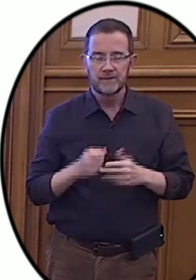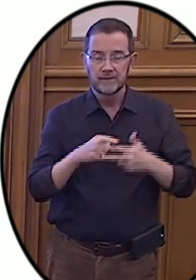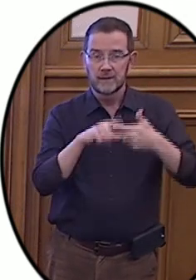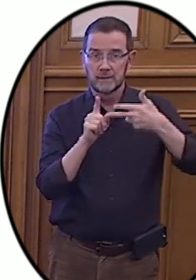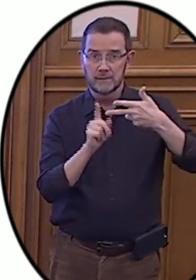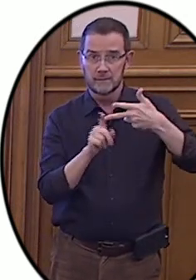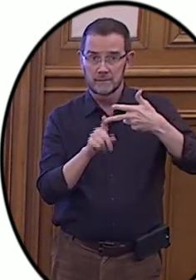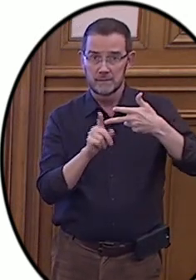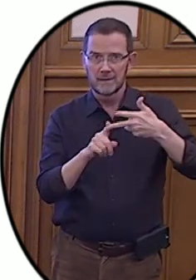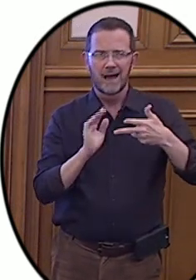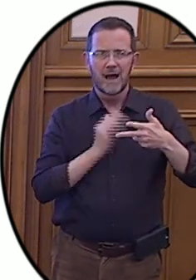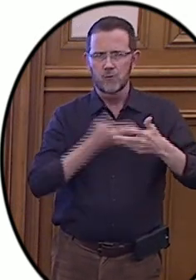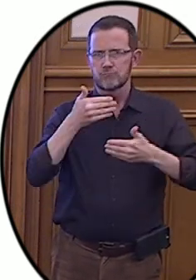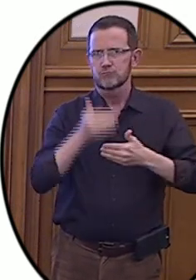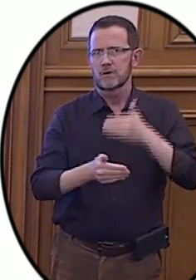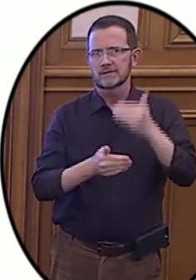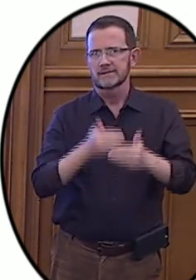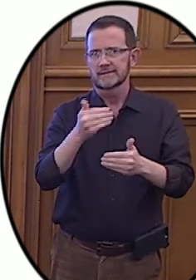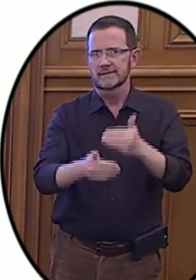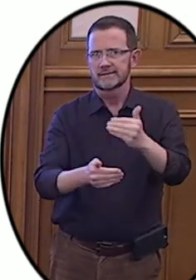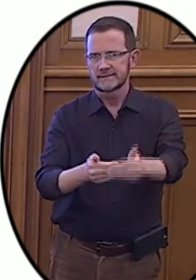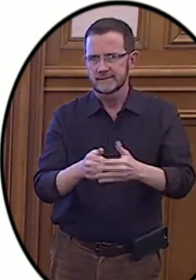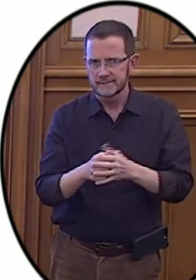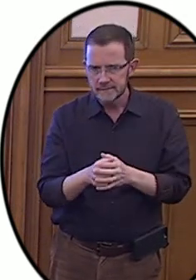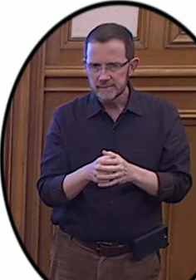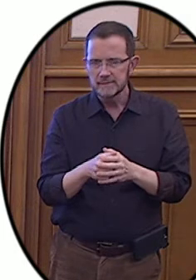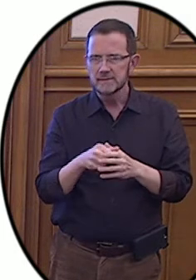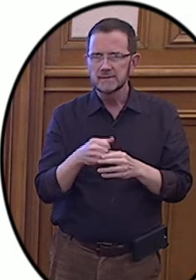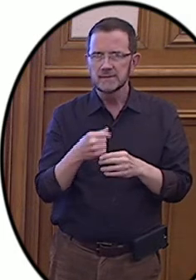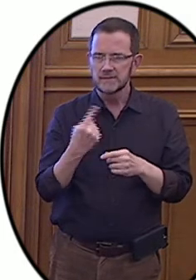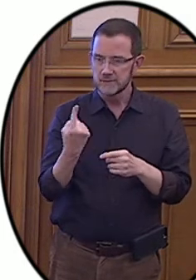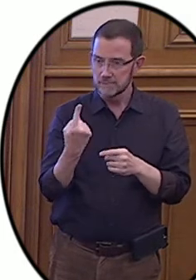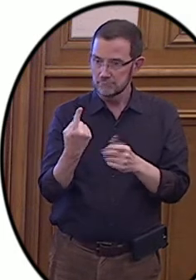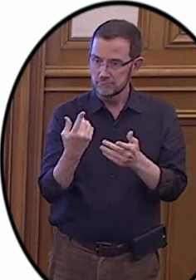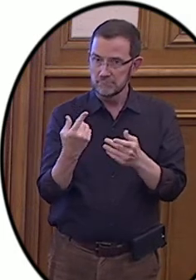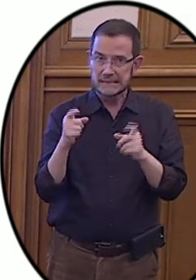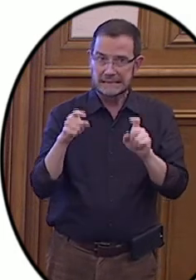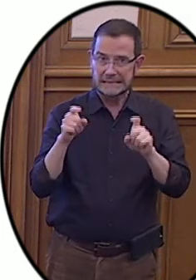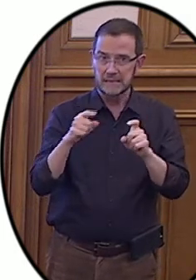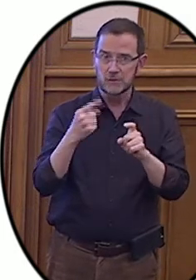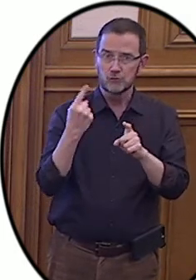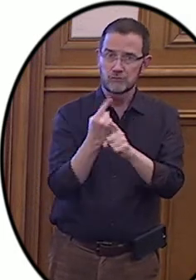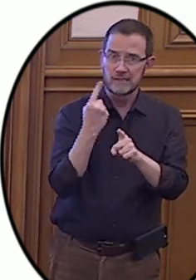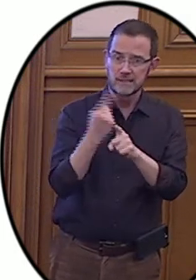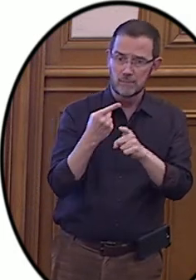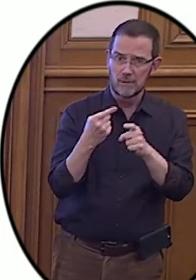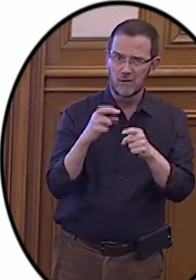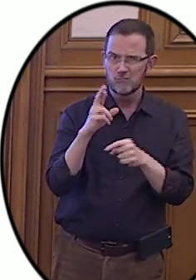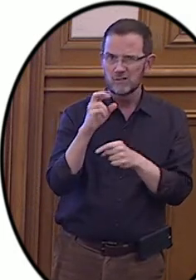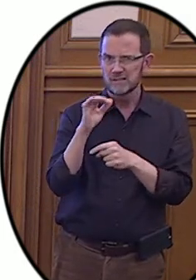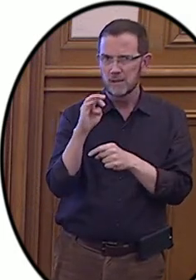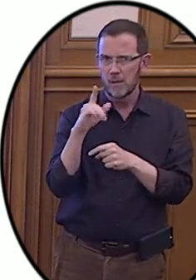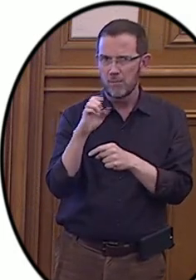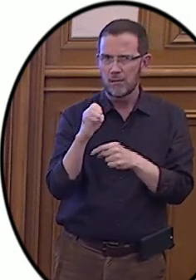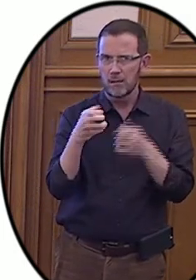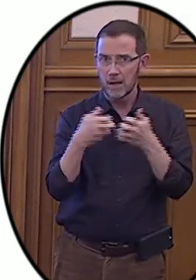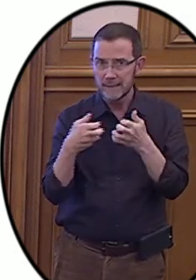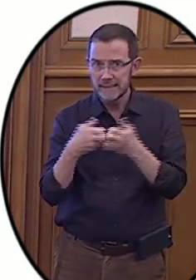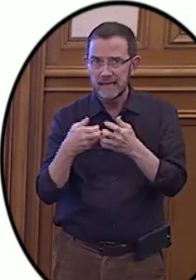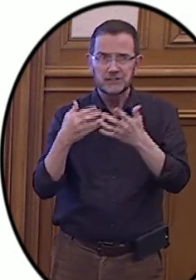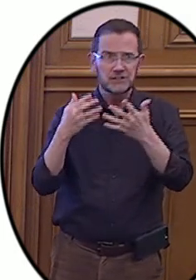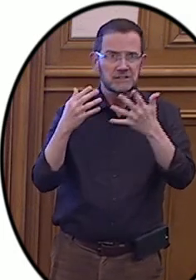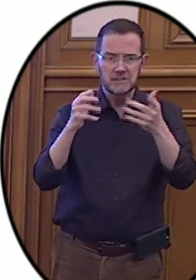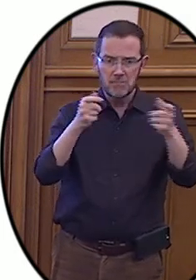is used to implement reasonable accommodations and modifications in housing. And I will